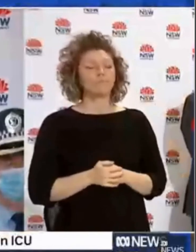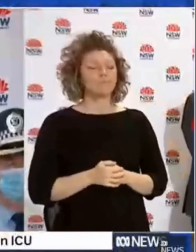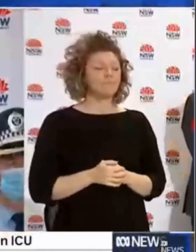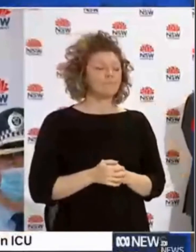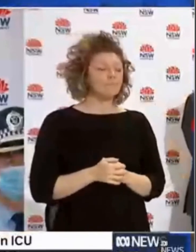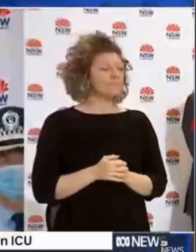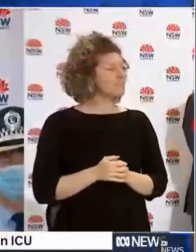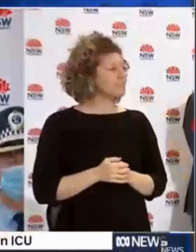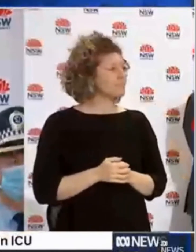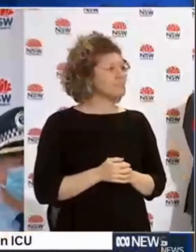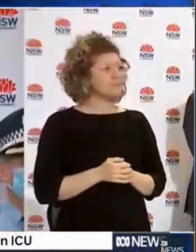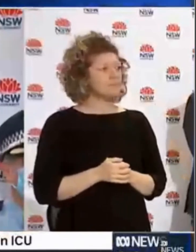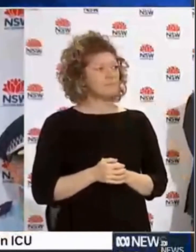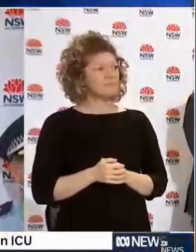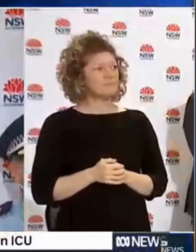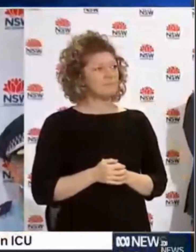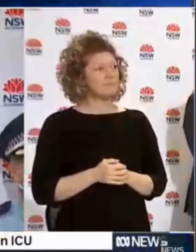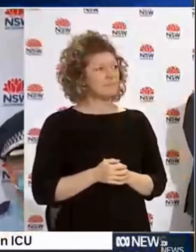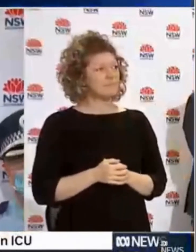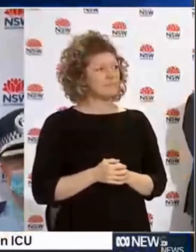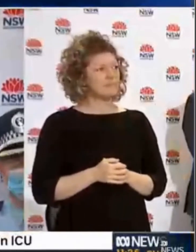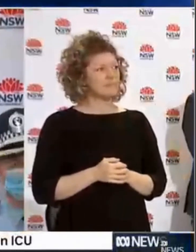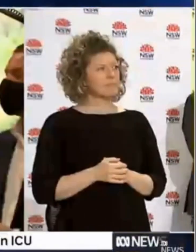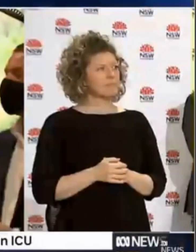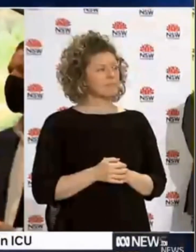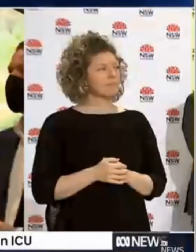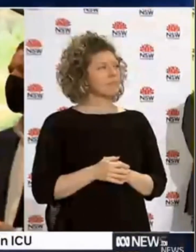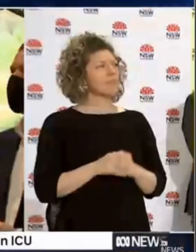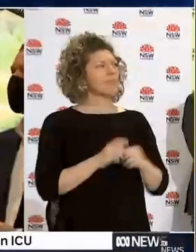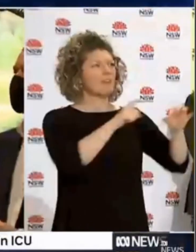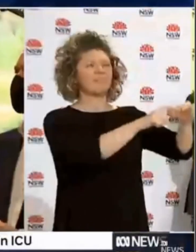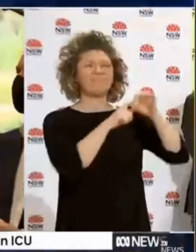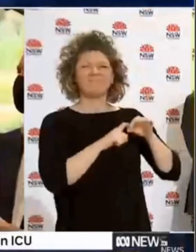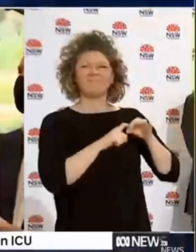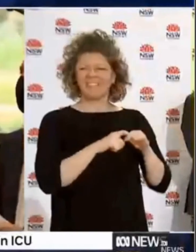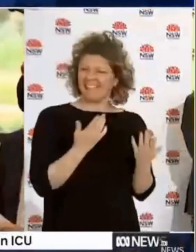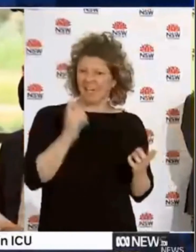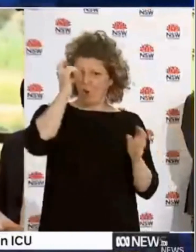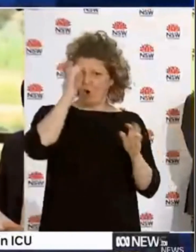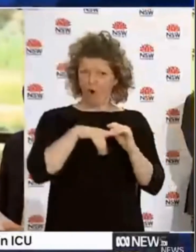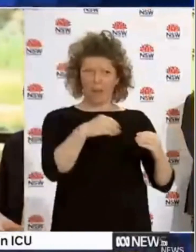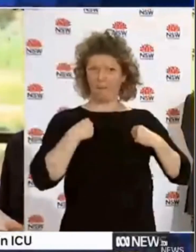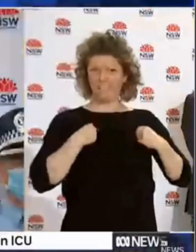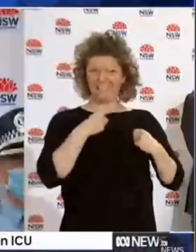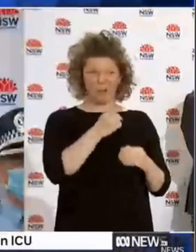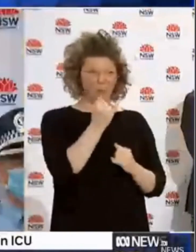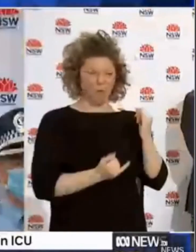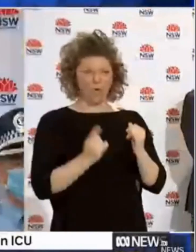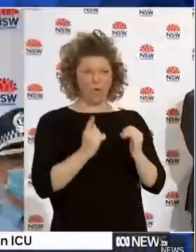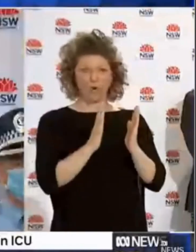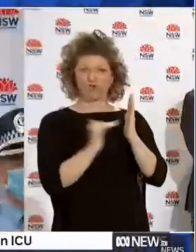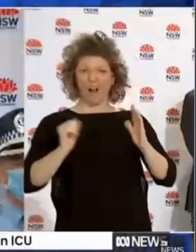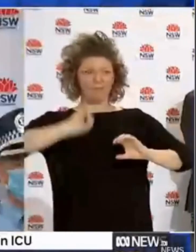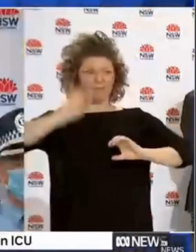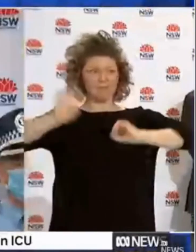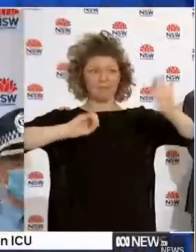concerning is it that it's a freight company, though, given the movement? Yeah, so it's concerning when we've got